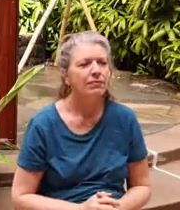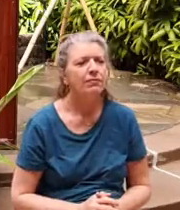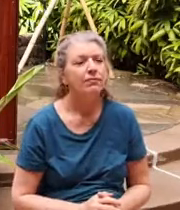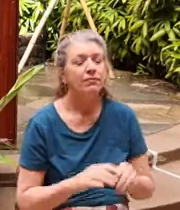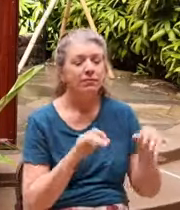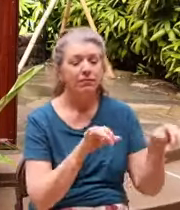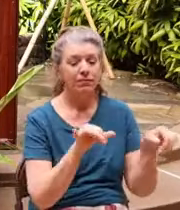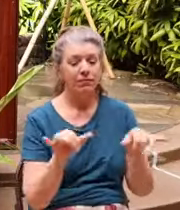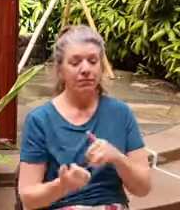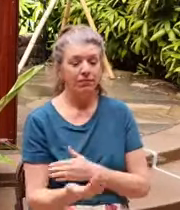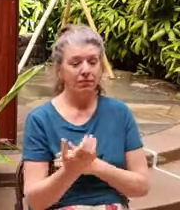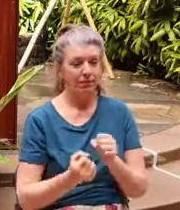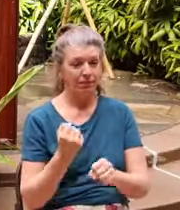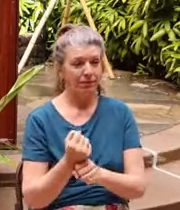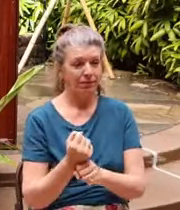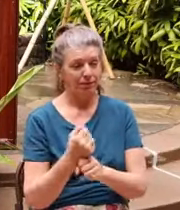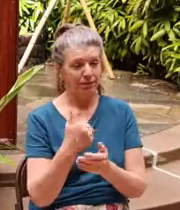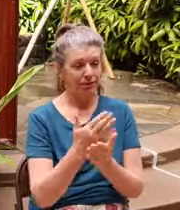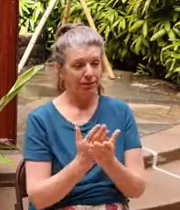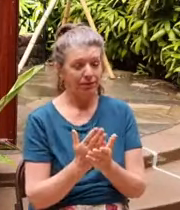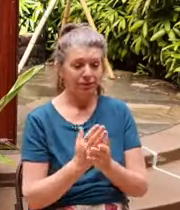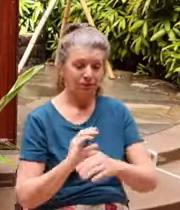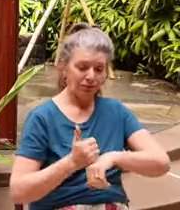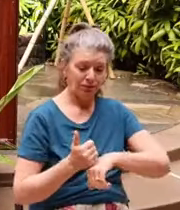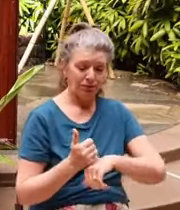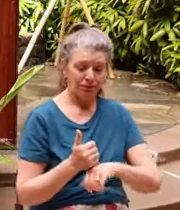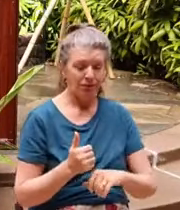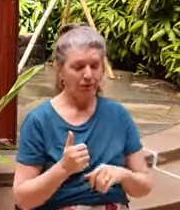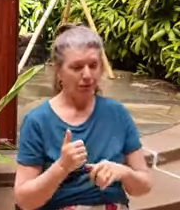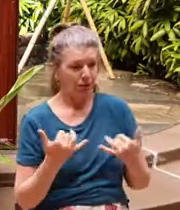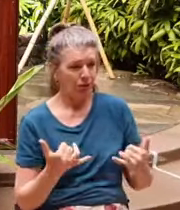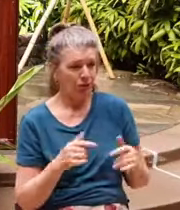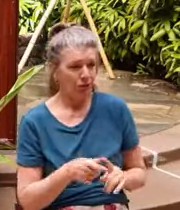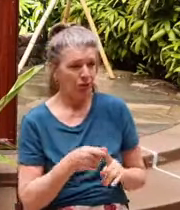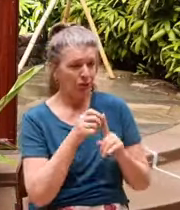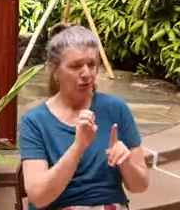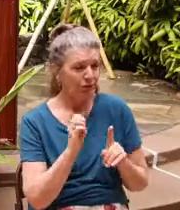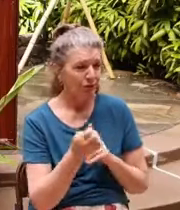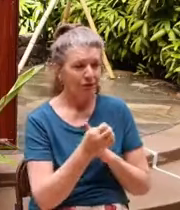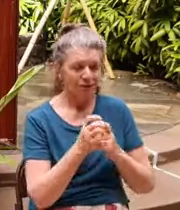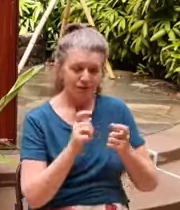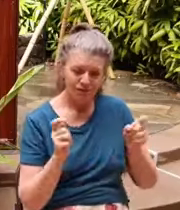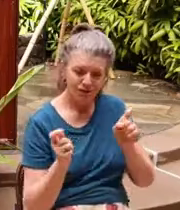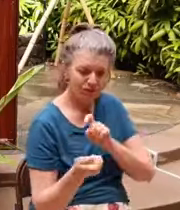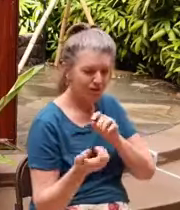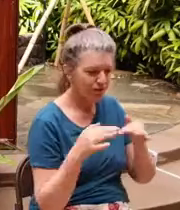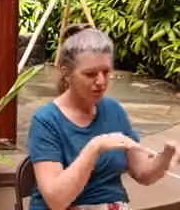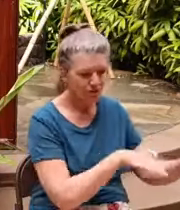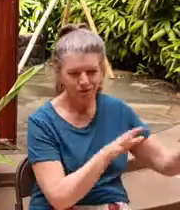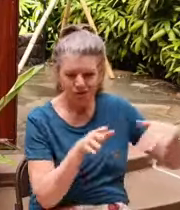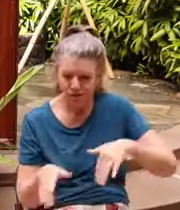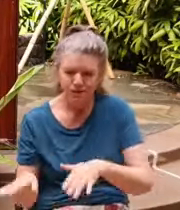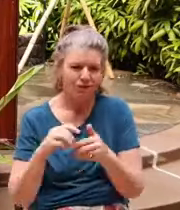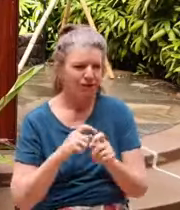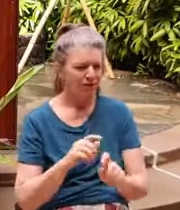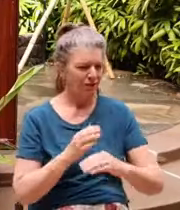Similarly, this year's budget is shaped for our current and unique environment as we navigate the shifting tides of a